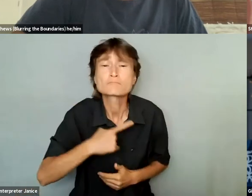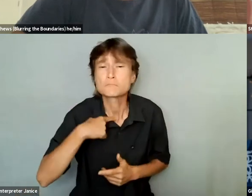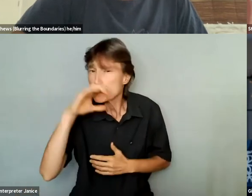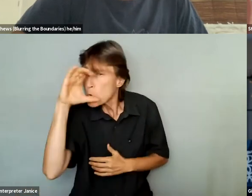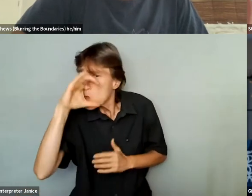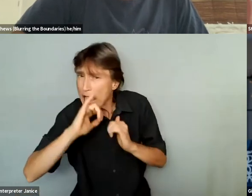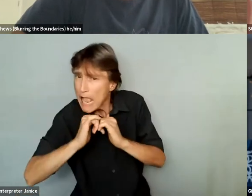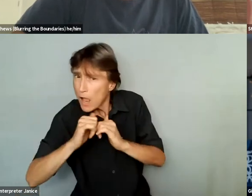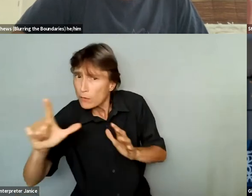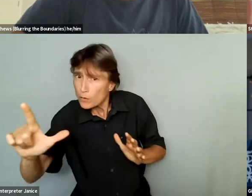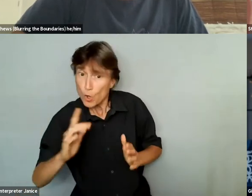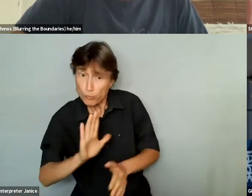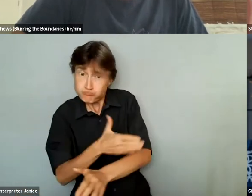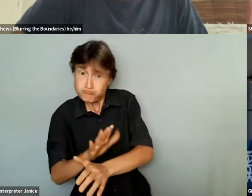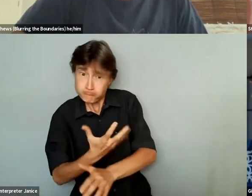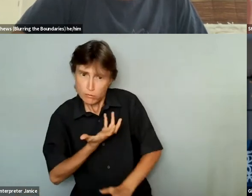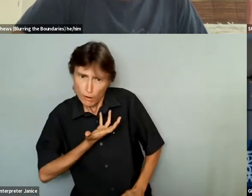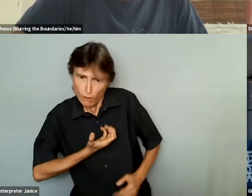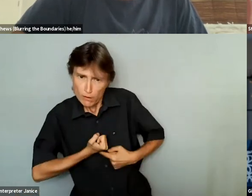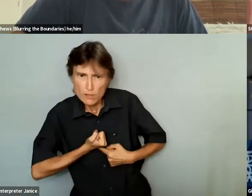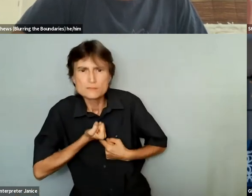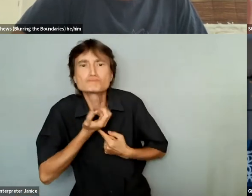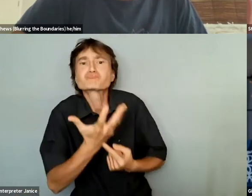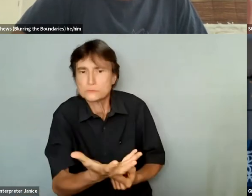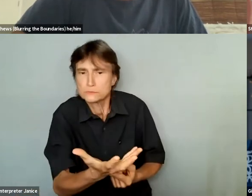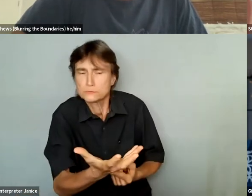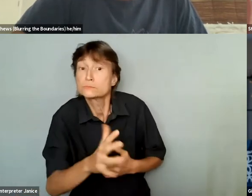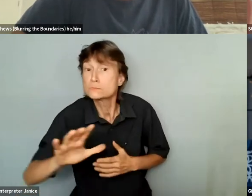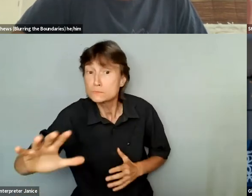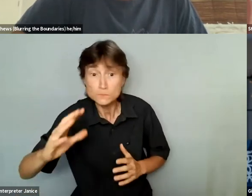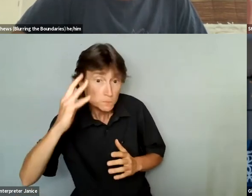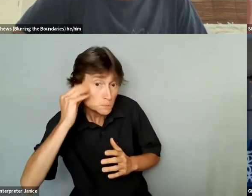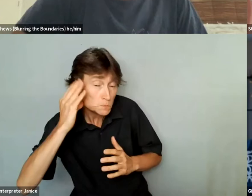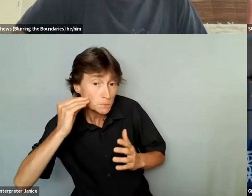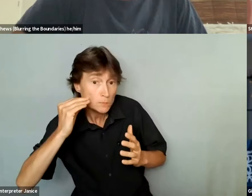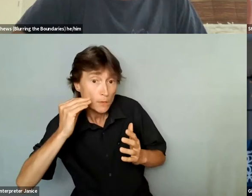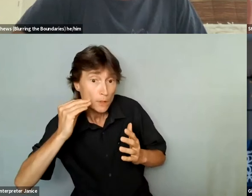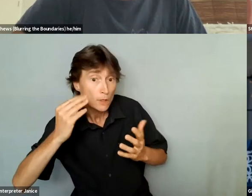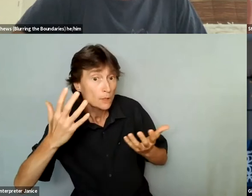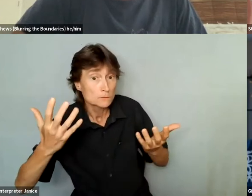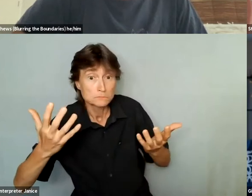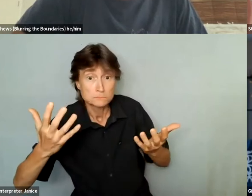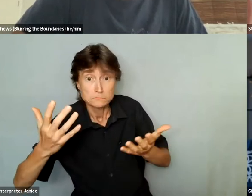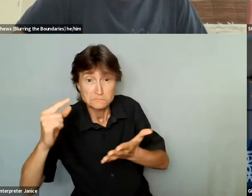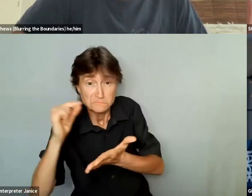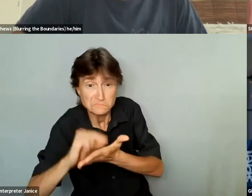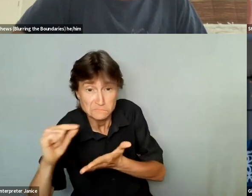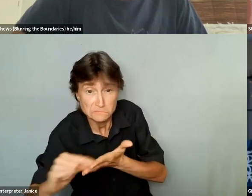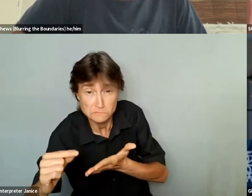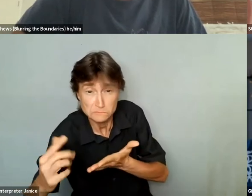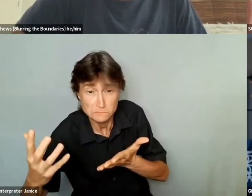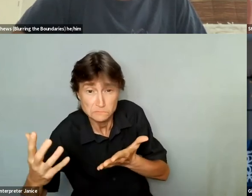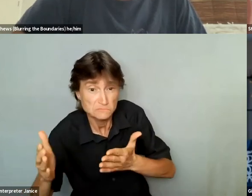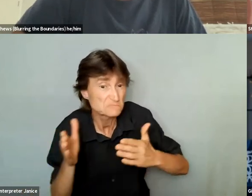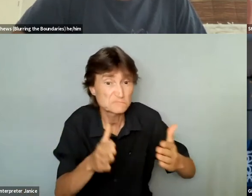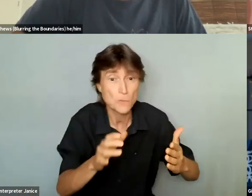that we wouldn't have. We're able to express our creativity, whether it's within hacking or